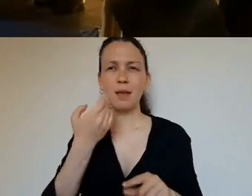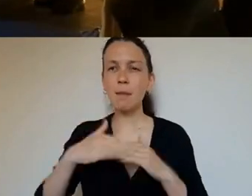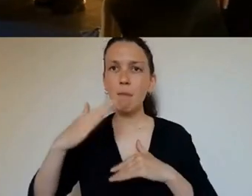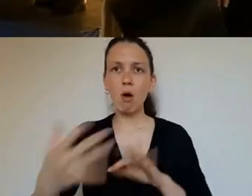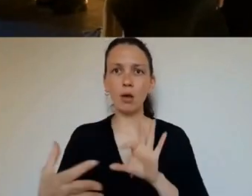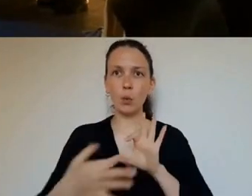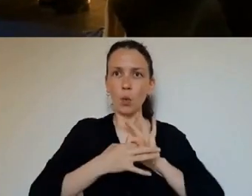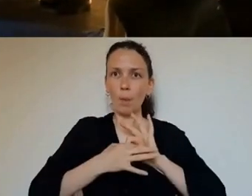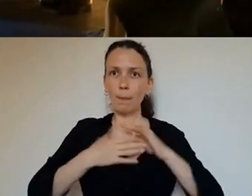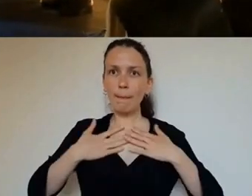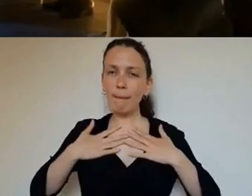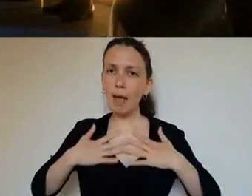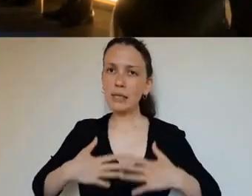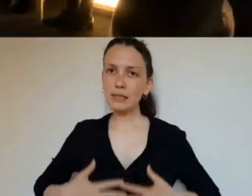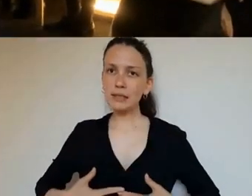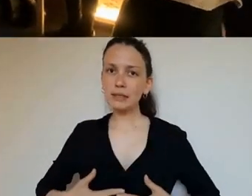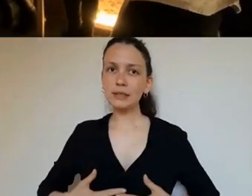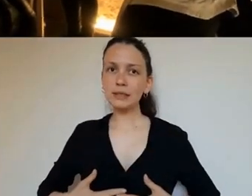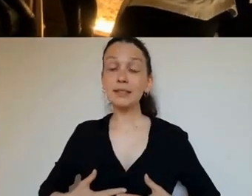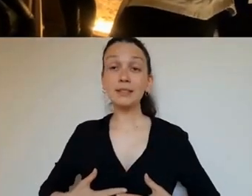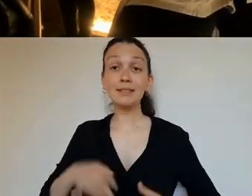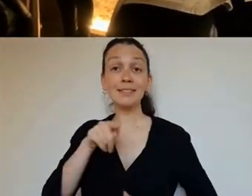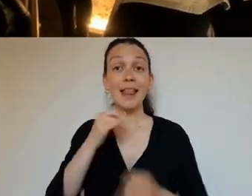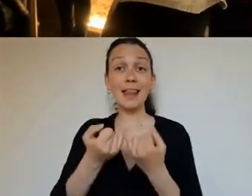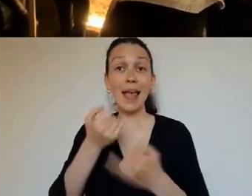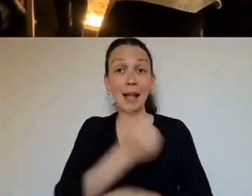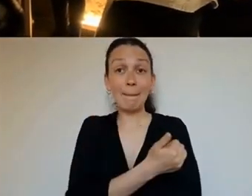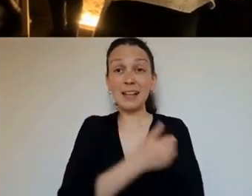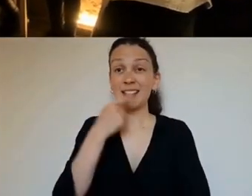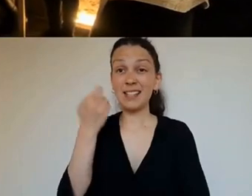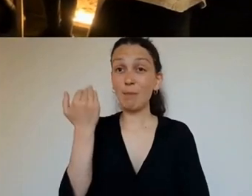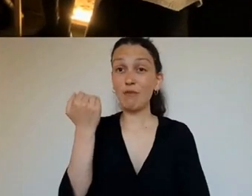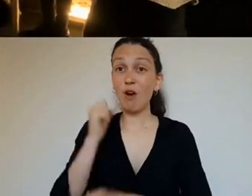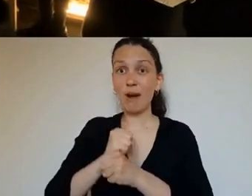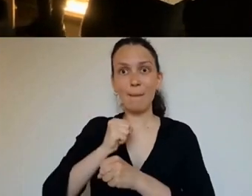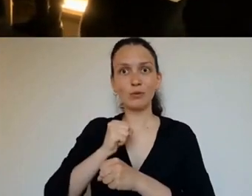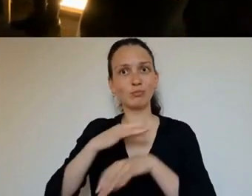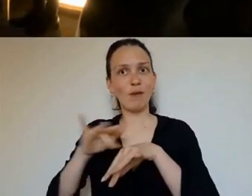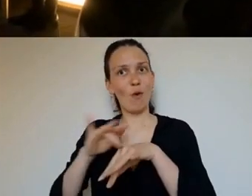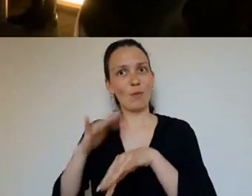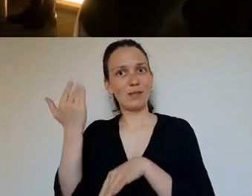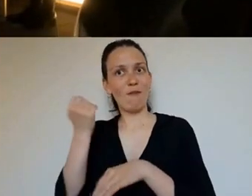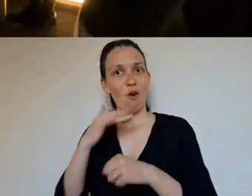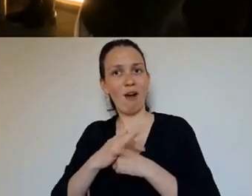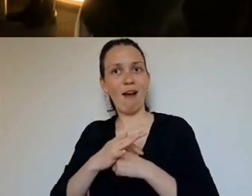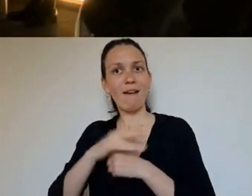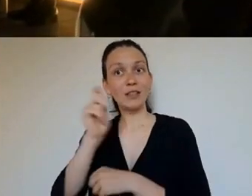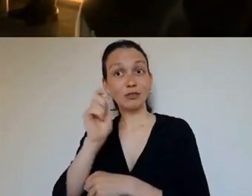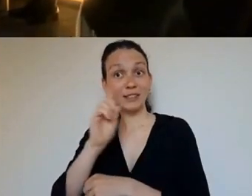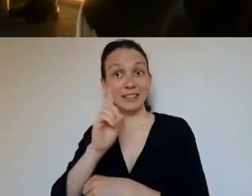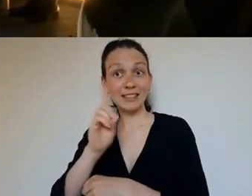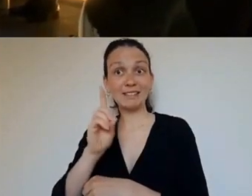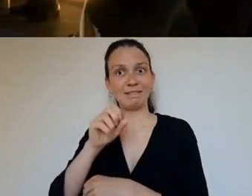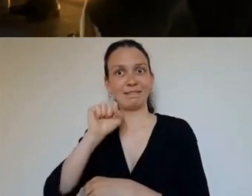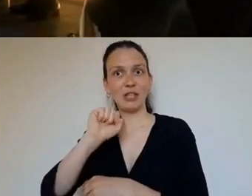something other, something connected with every breath and movement to the body. It is, as Amanda has said of her previous collaborative